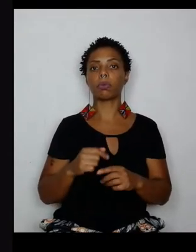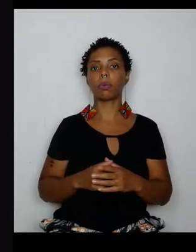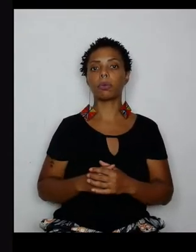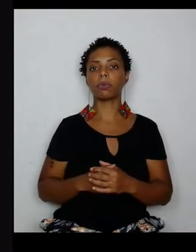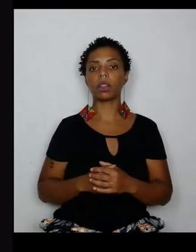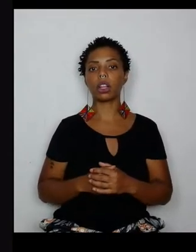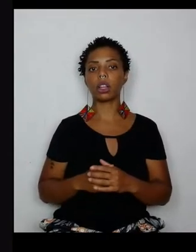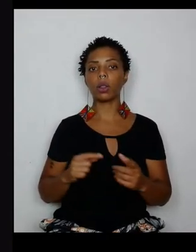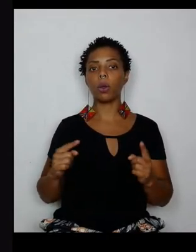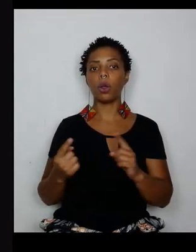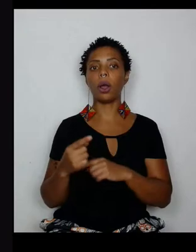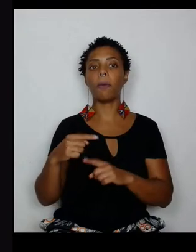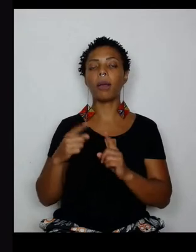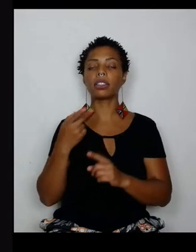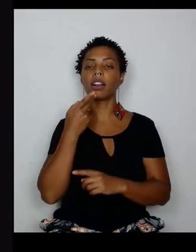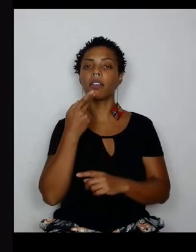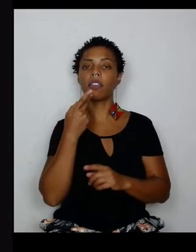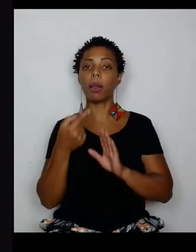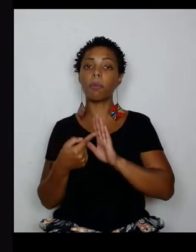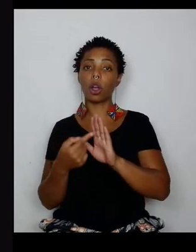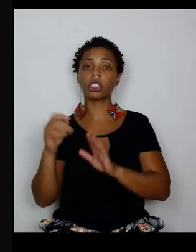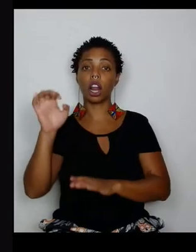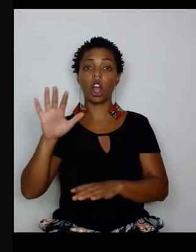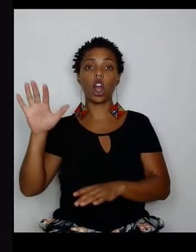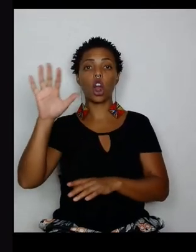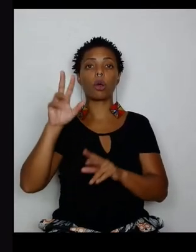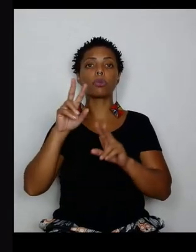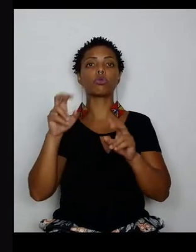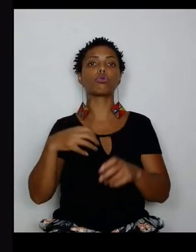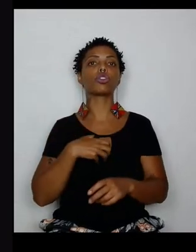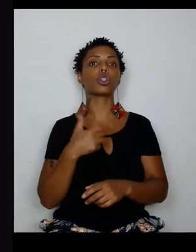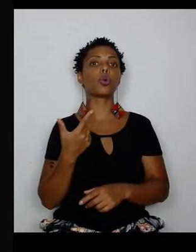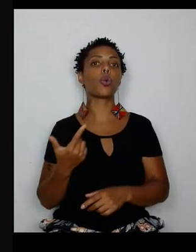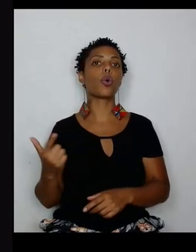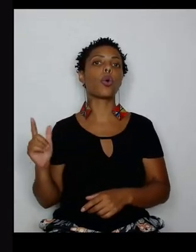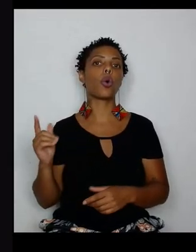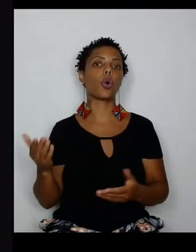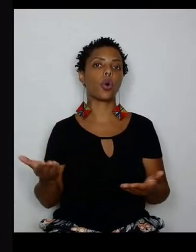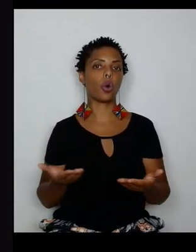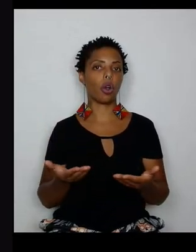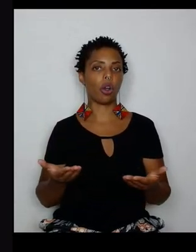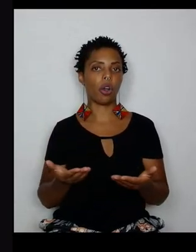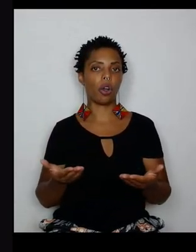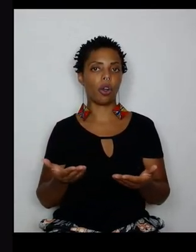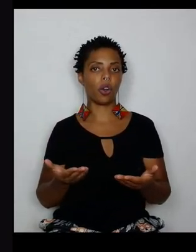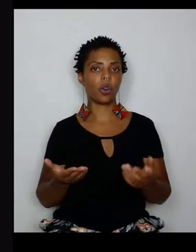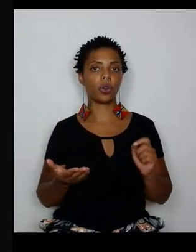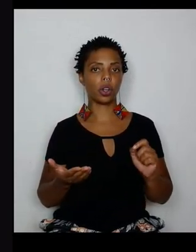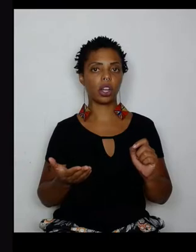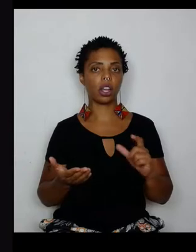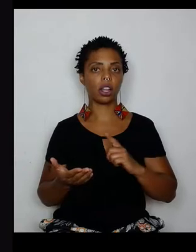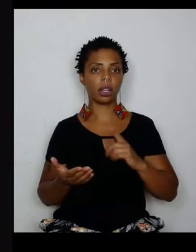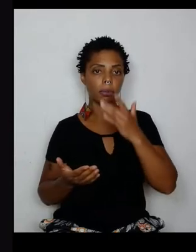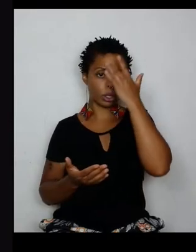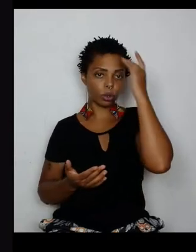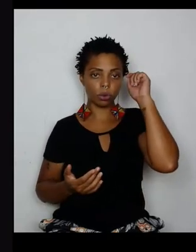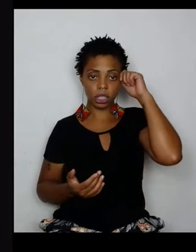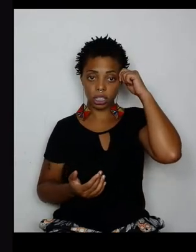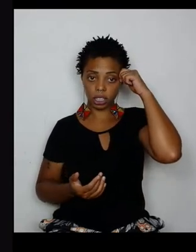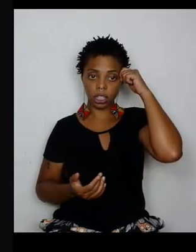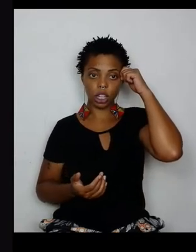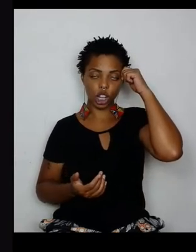paradigm of alterity neither black as identified with the people of the african